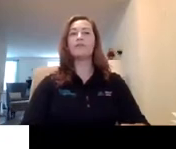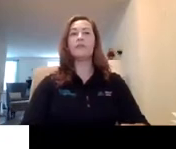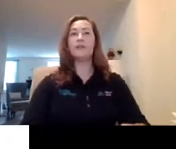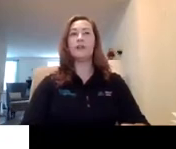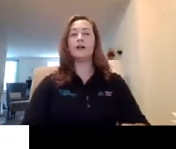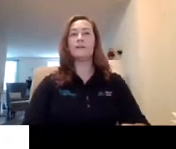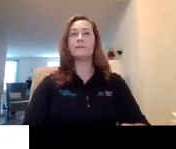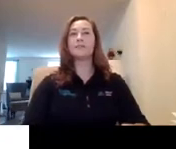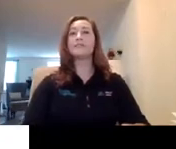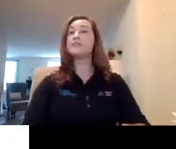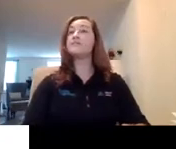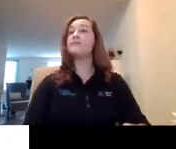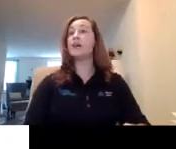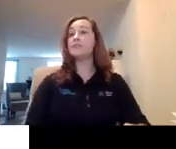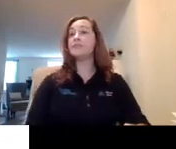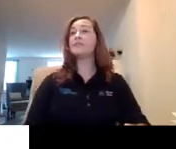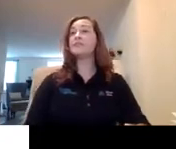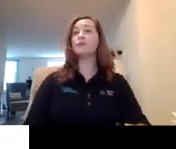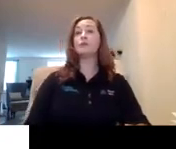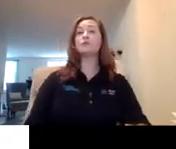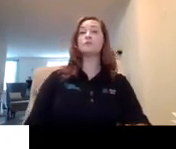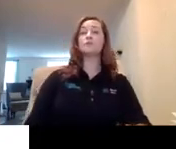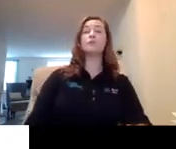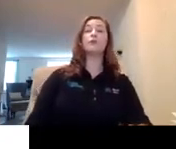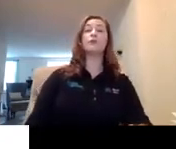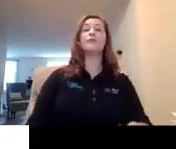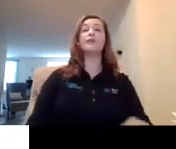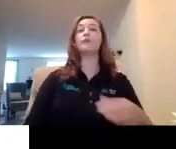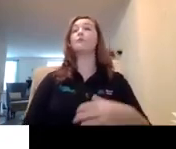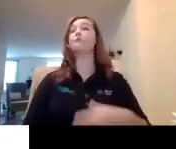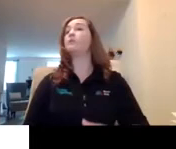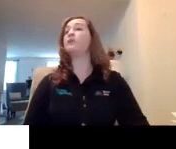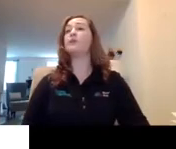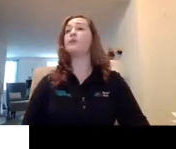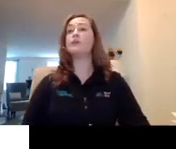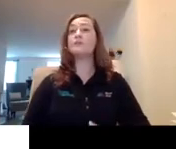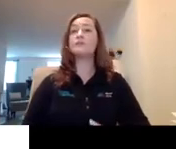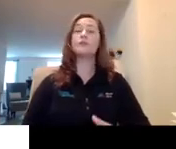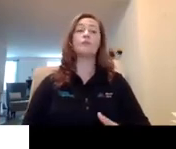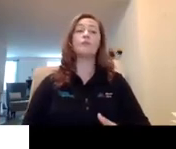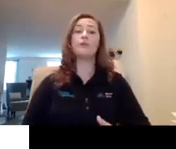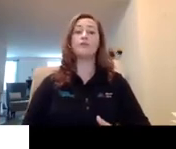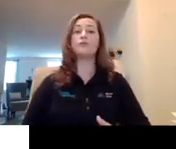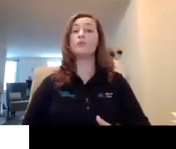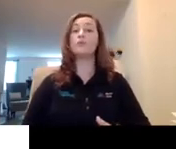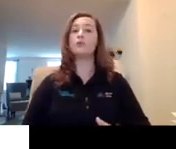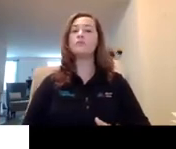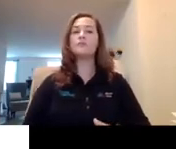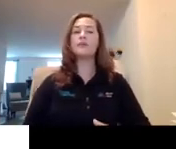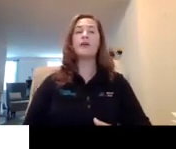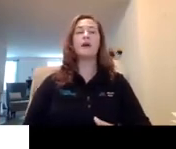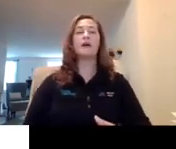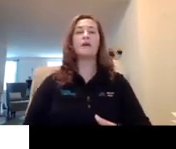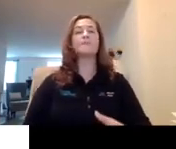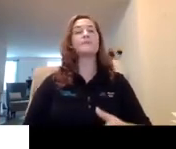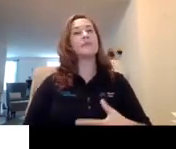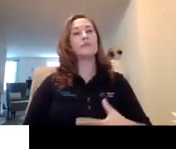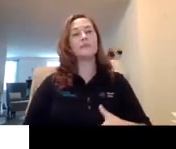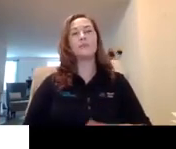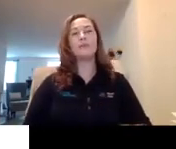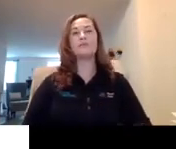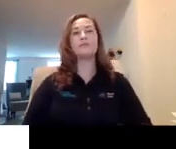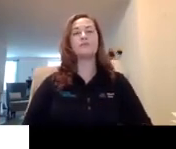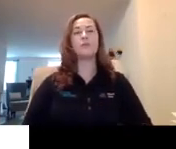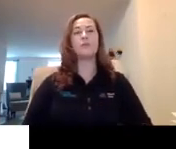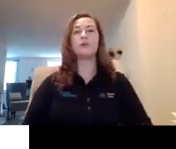Some of the assistive devices that we also deployed are communicards or communication boards. Some